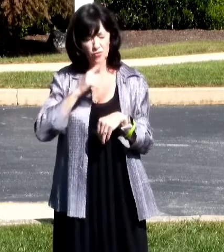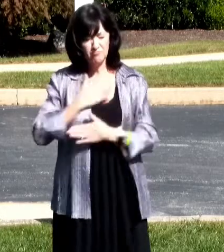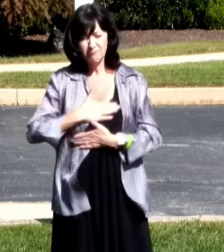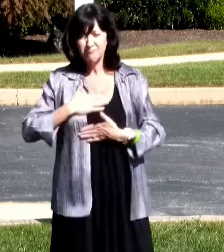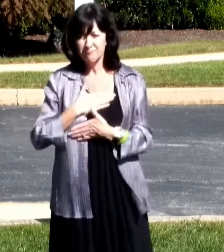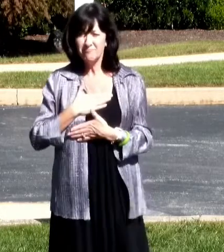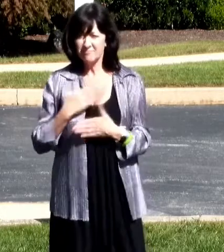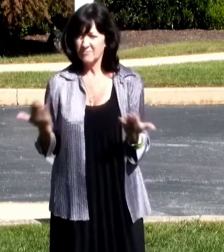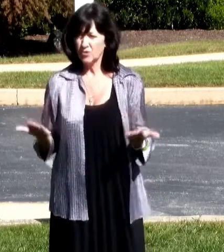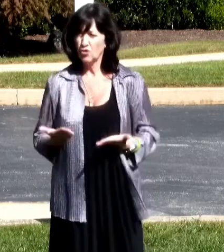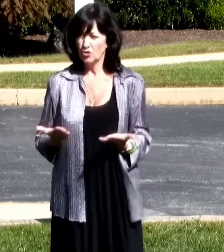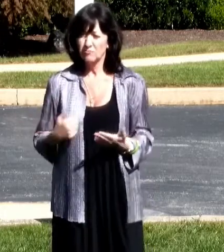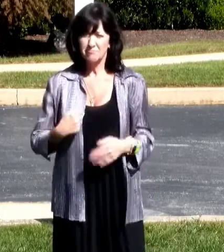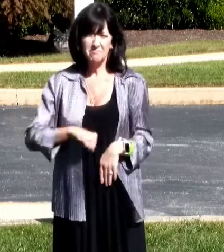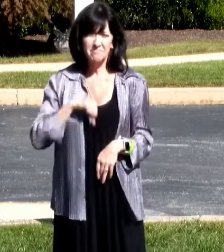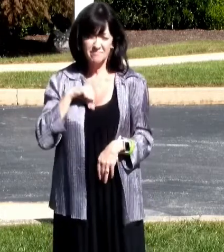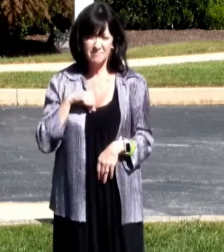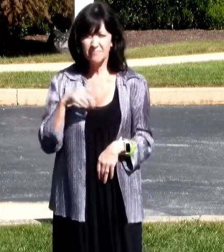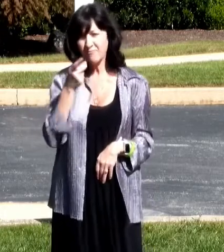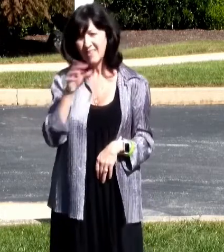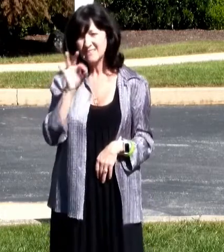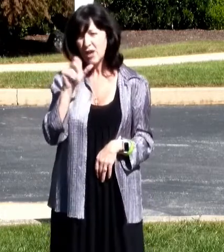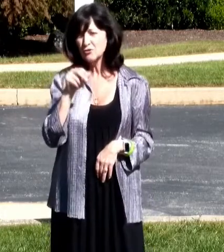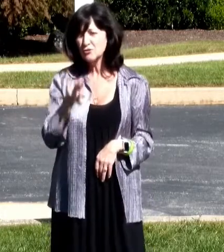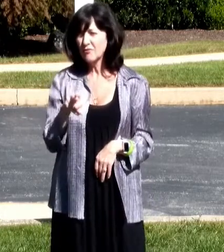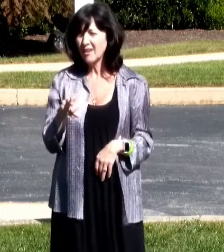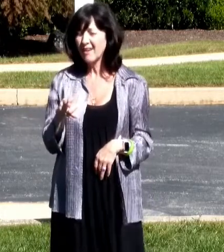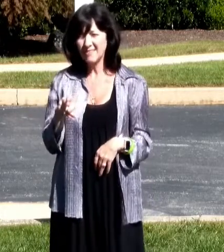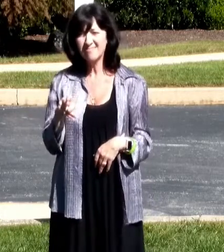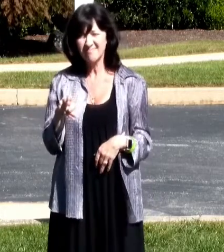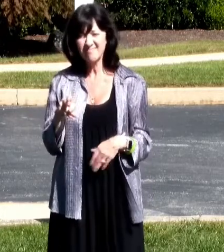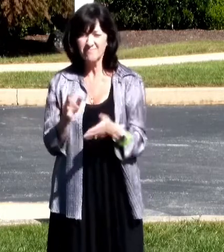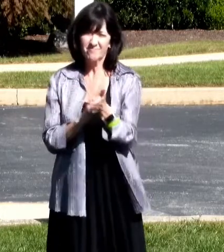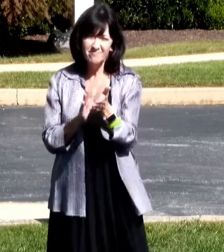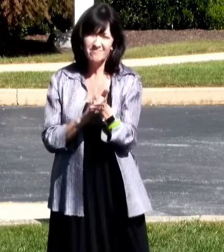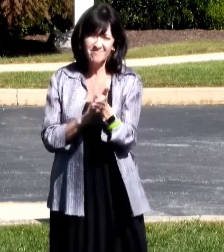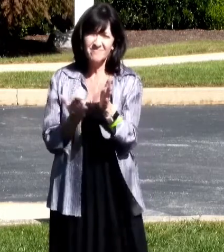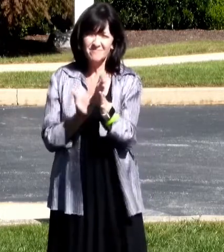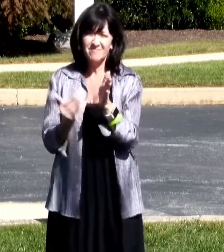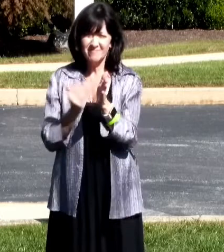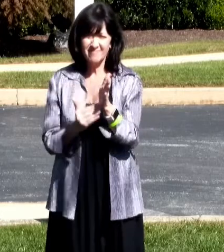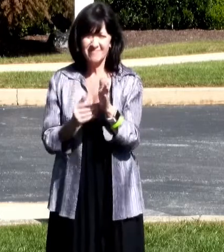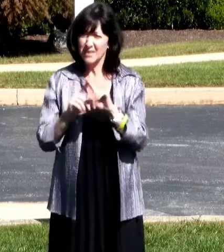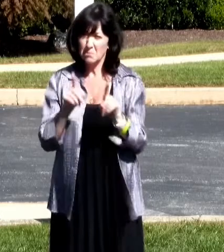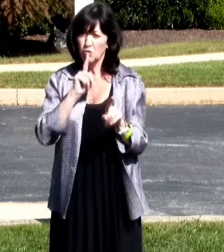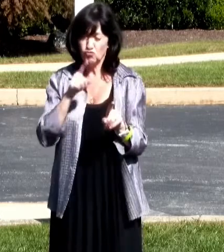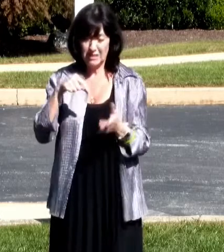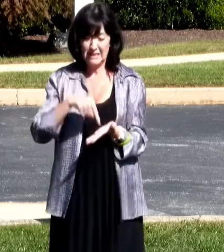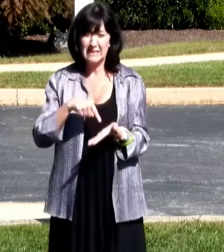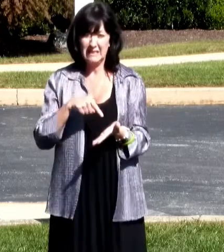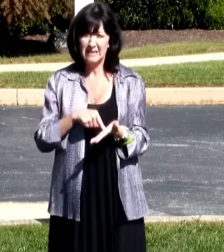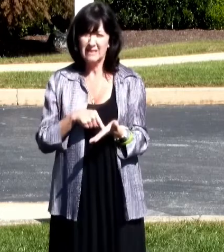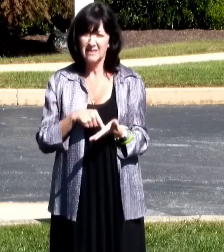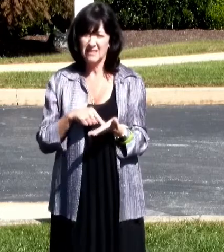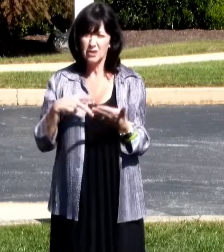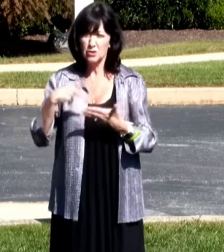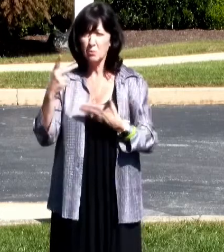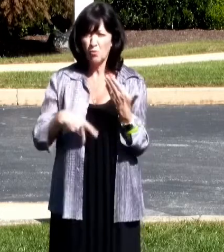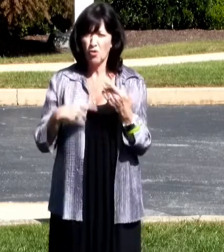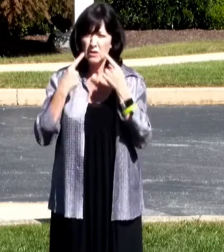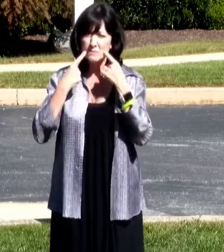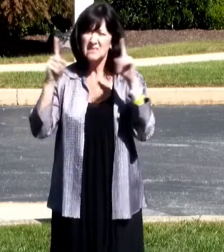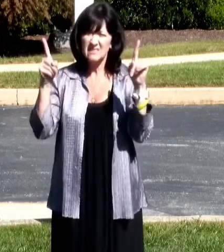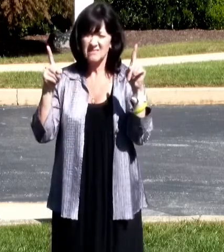that Dr. Fan has been recognized multiple times. You know, this endeavor is a success that's taken